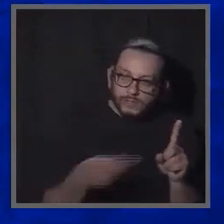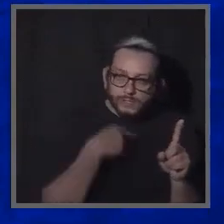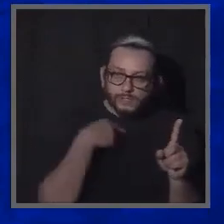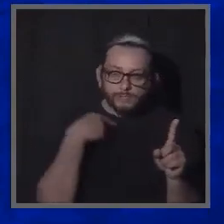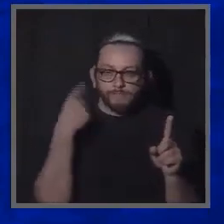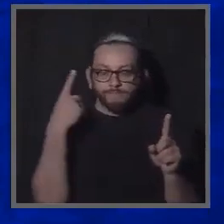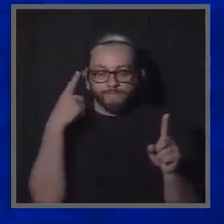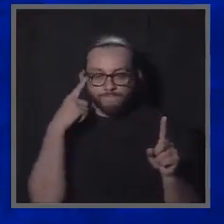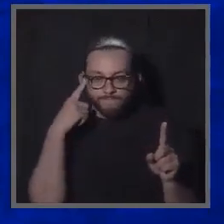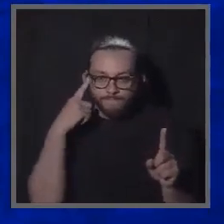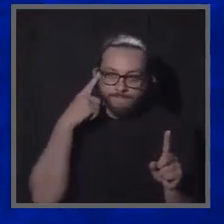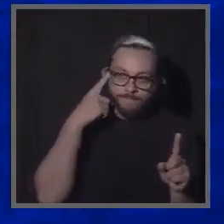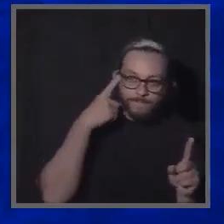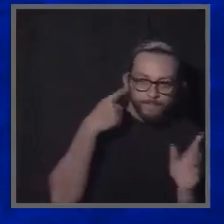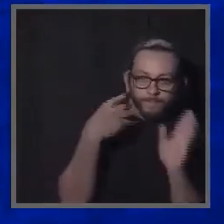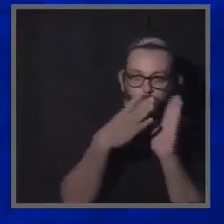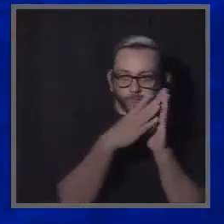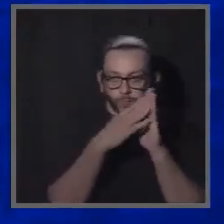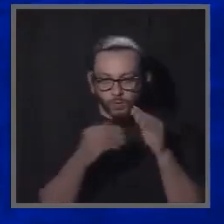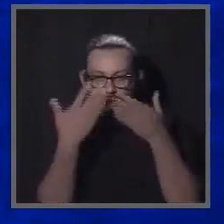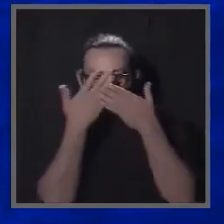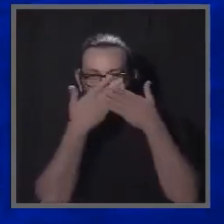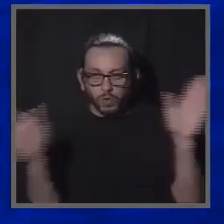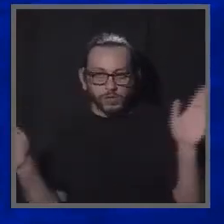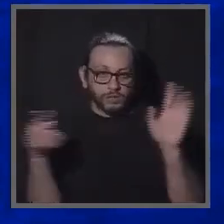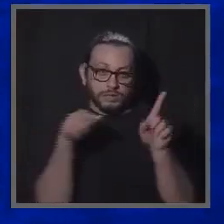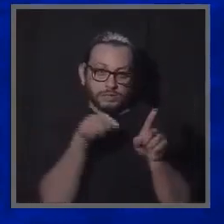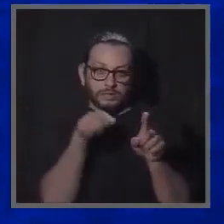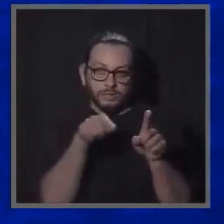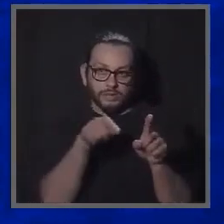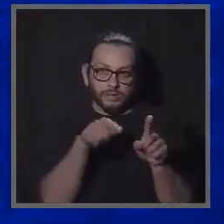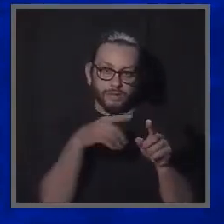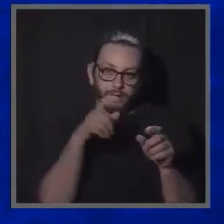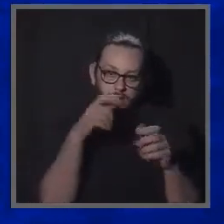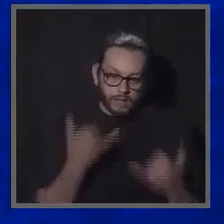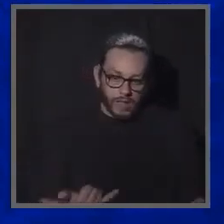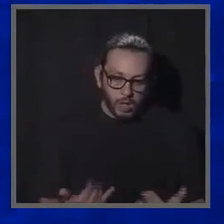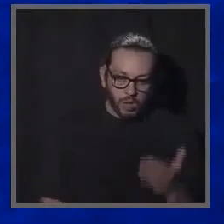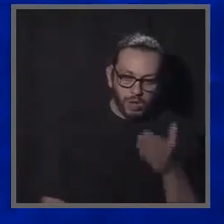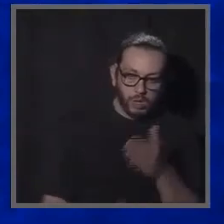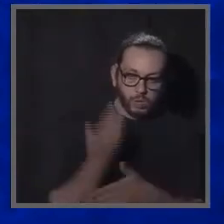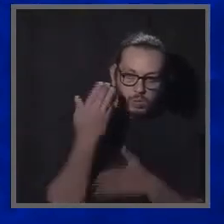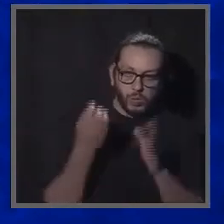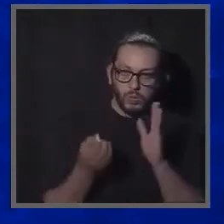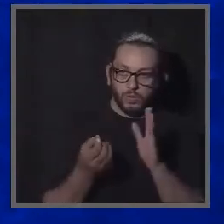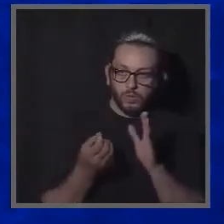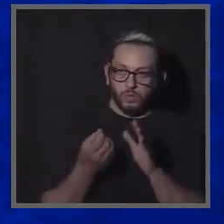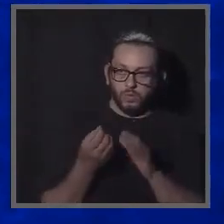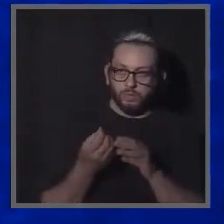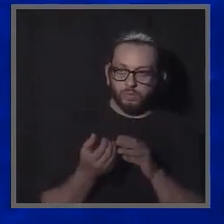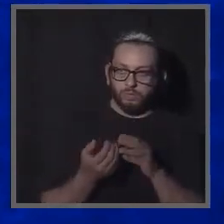democratic model of governance that comes already in the school,